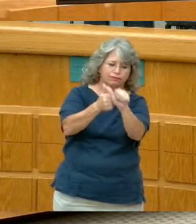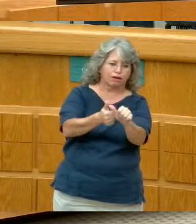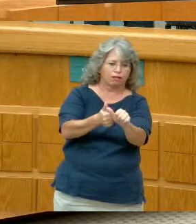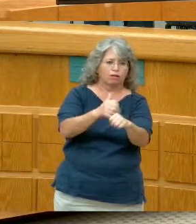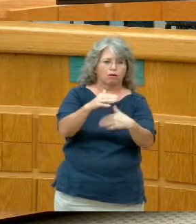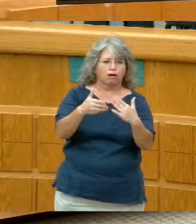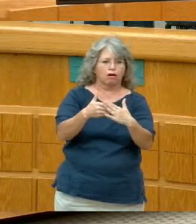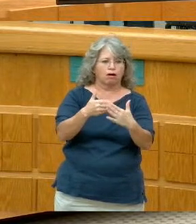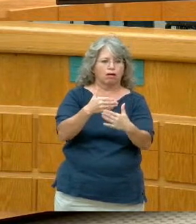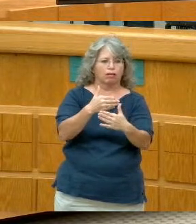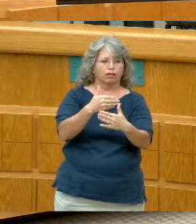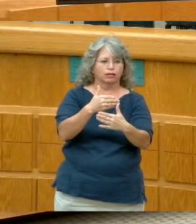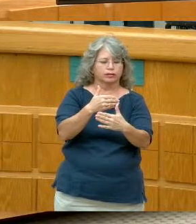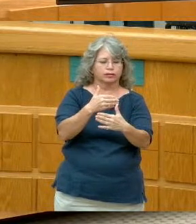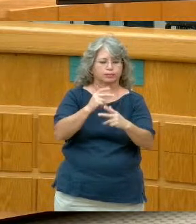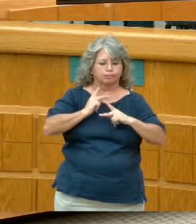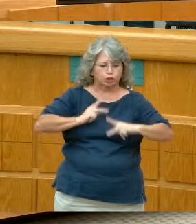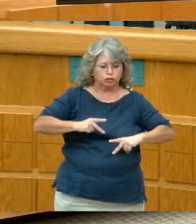personal